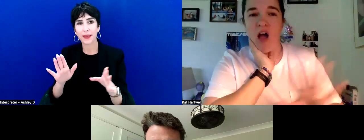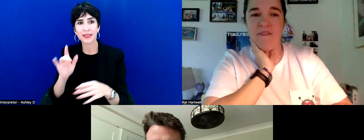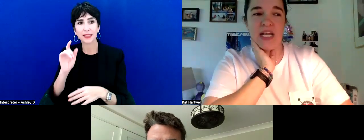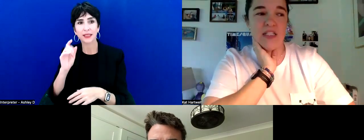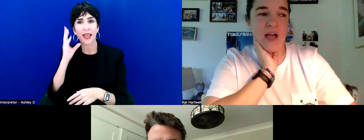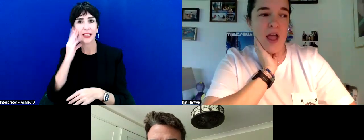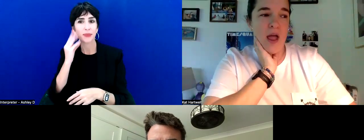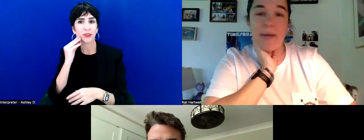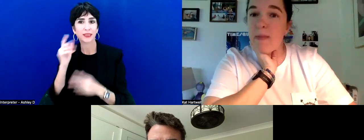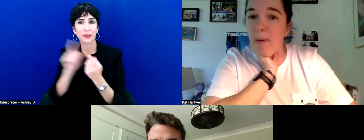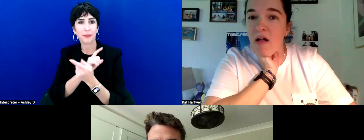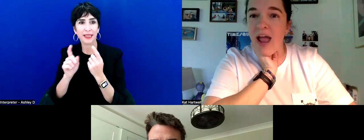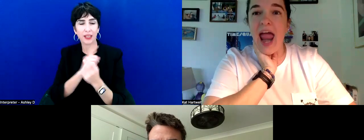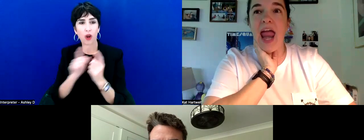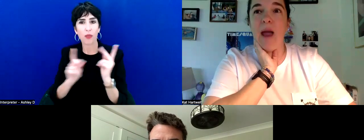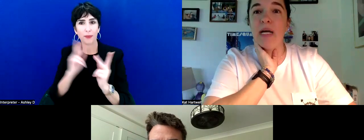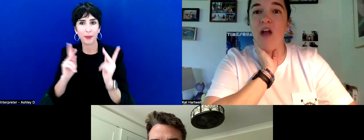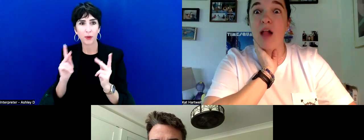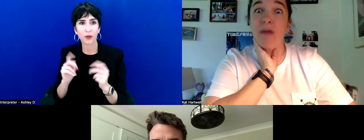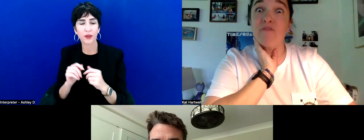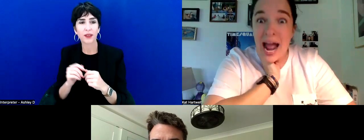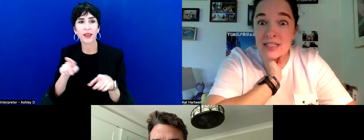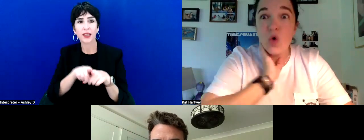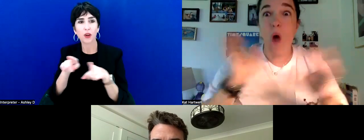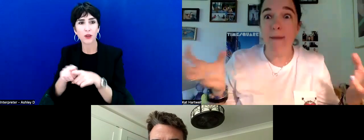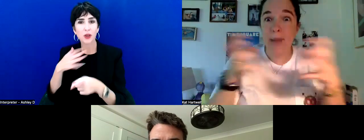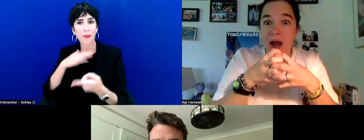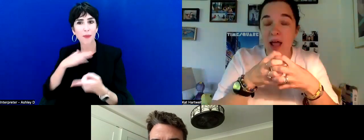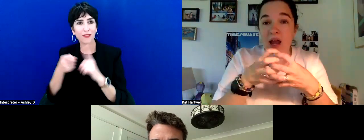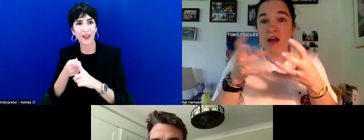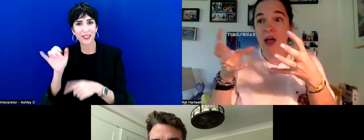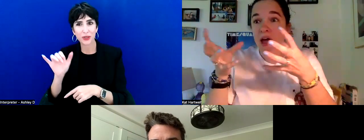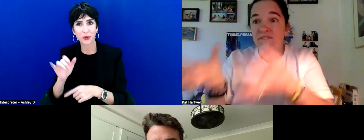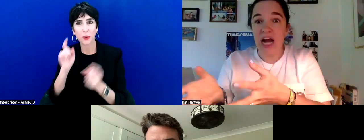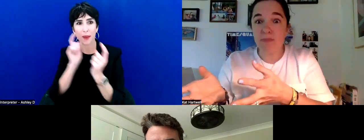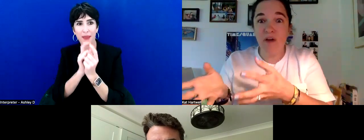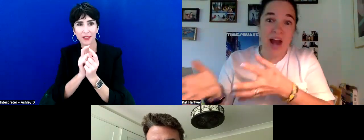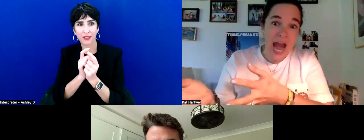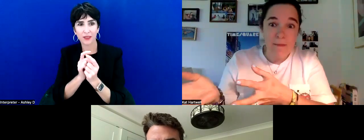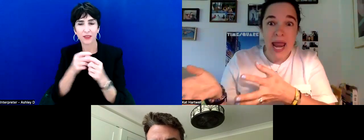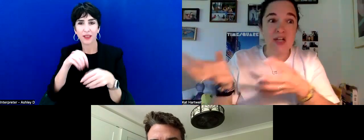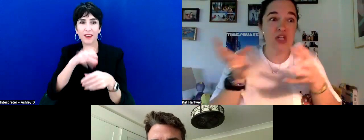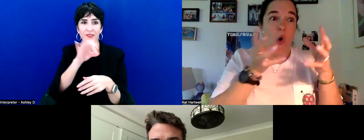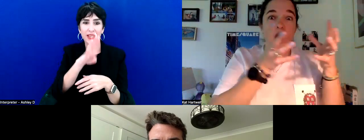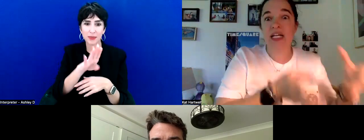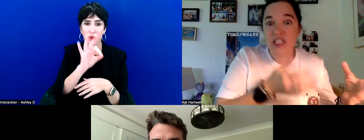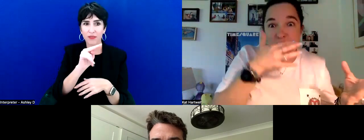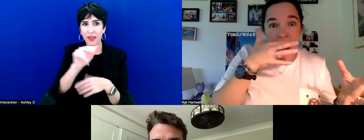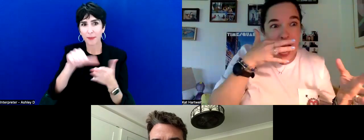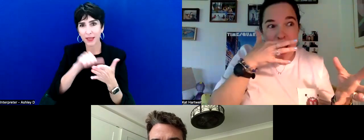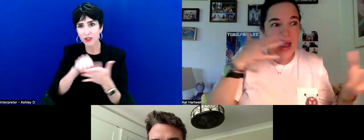meeting all of these people and meeting all of my Yeah. friends who I met in Facebook fan pages